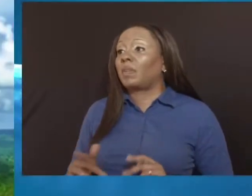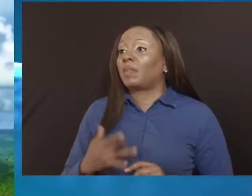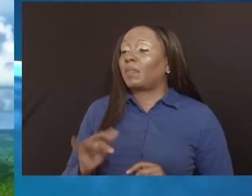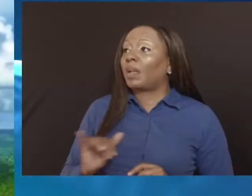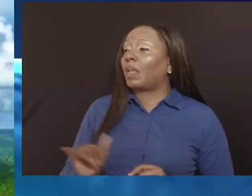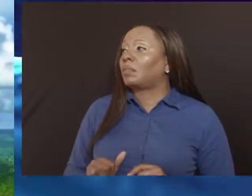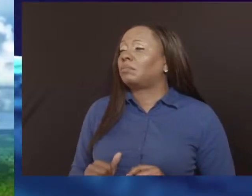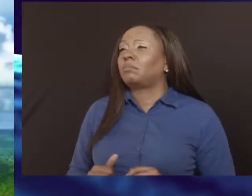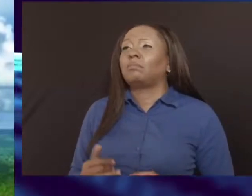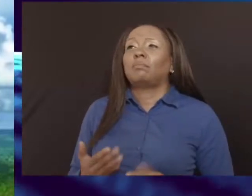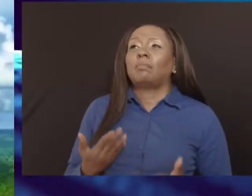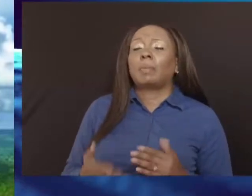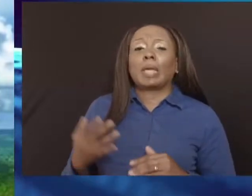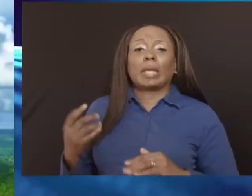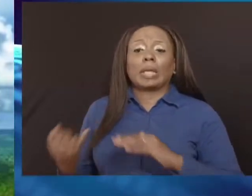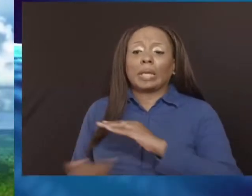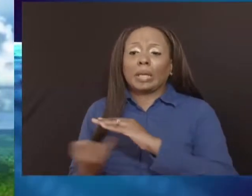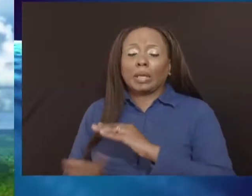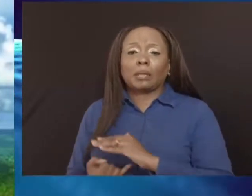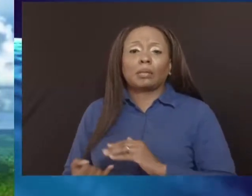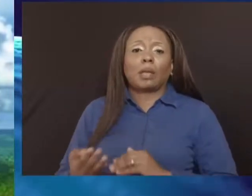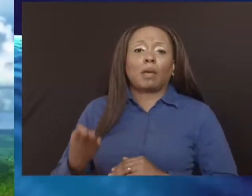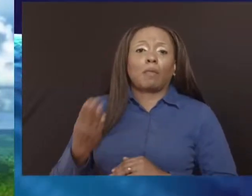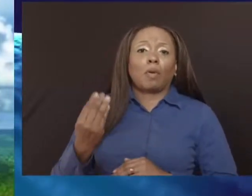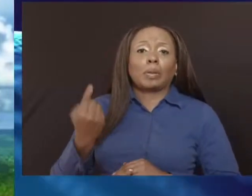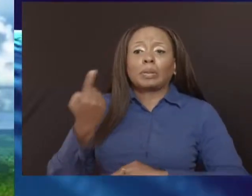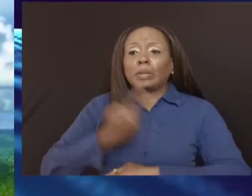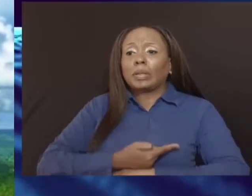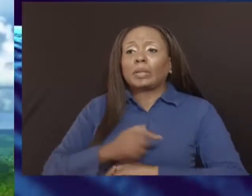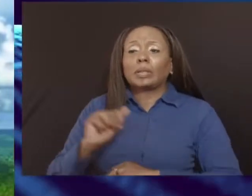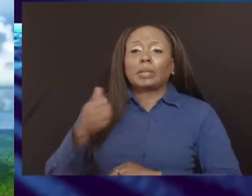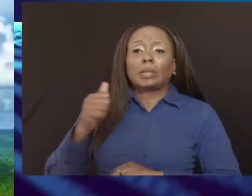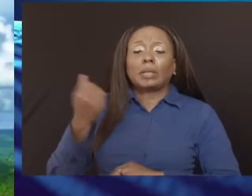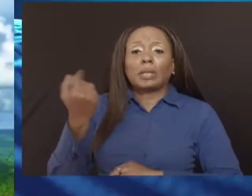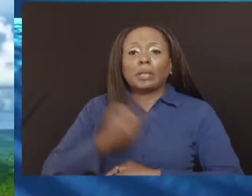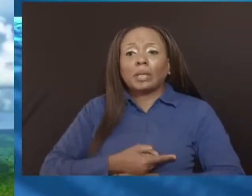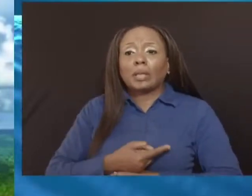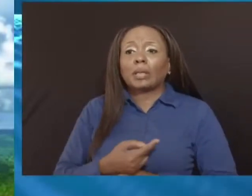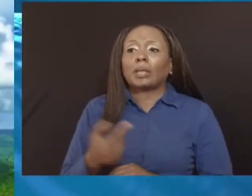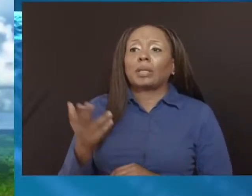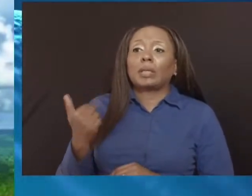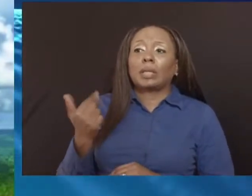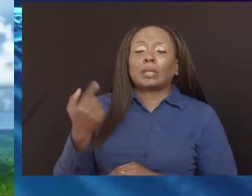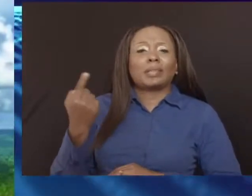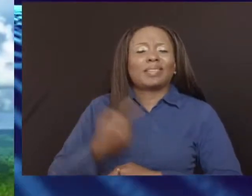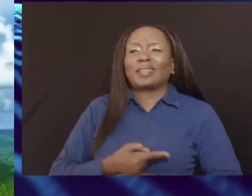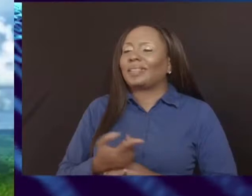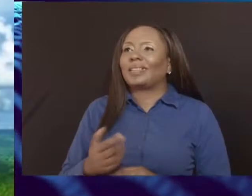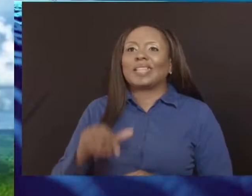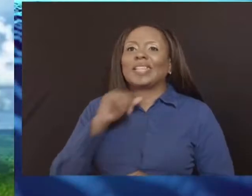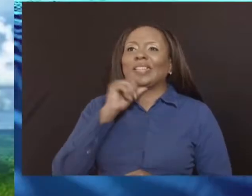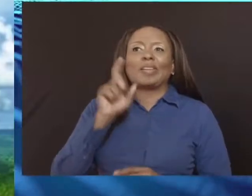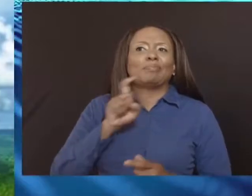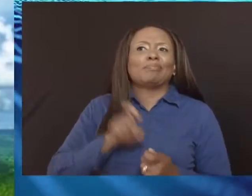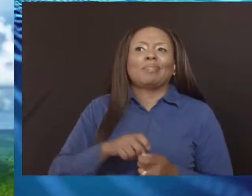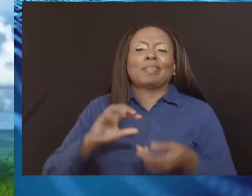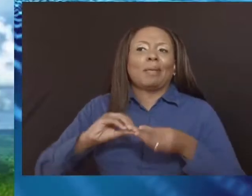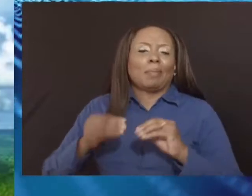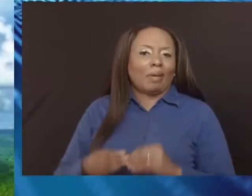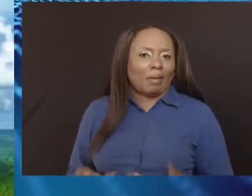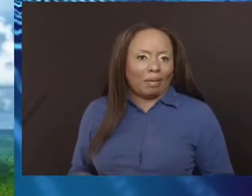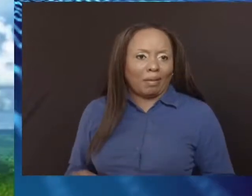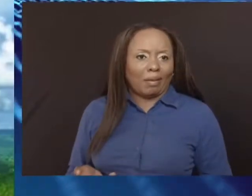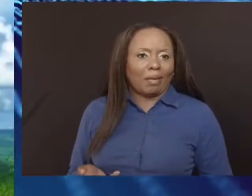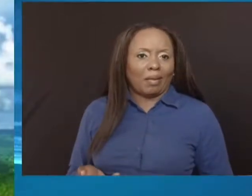14 days, some persons think 10 days or 13 days. This is not a magic number for people. This